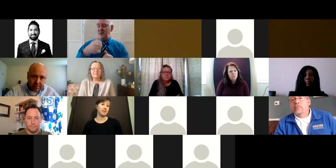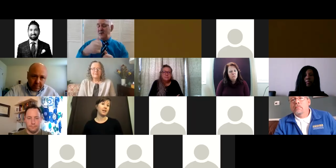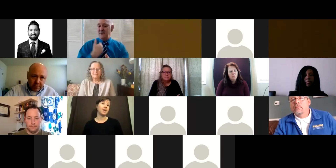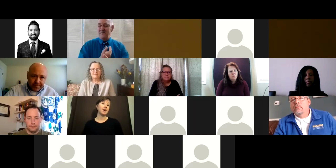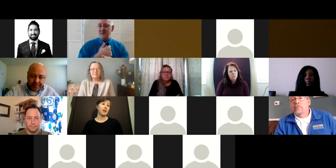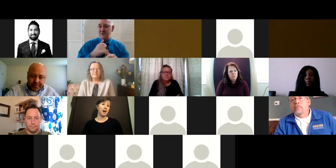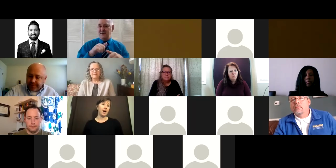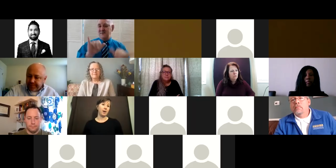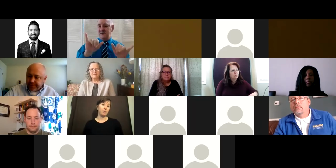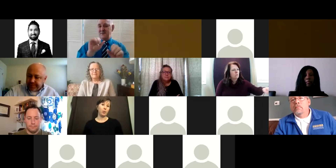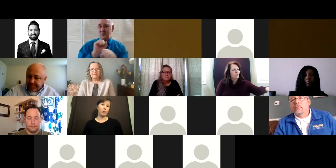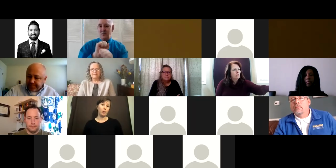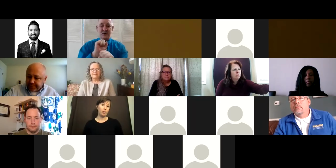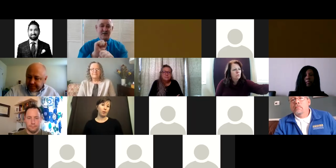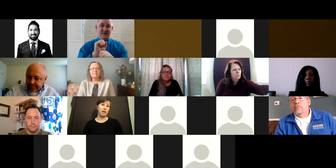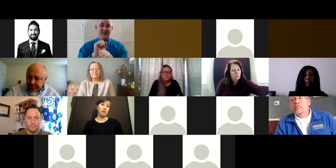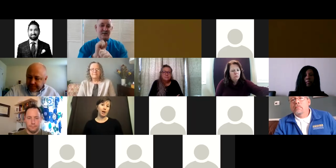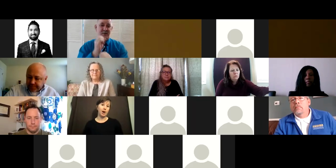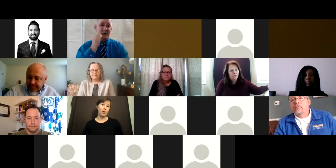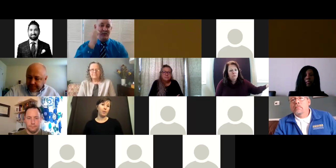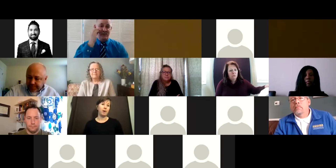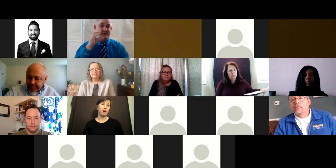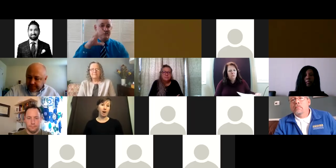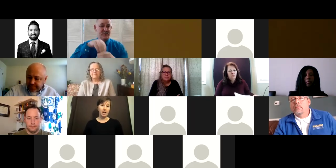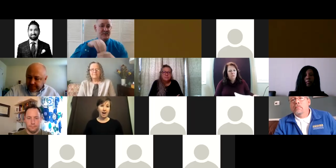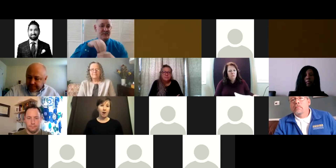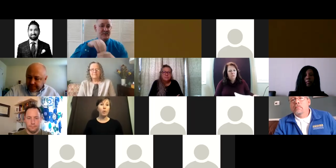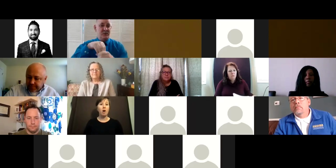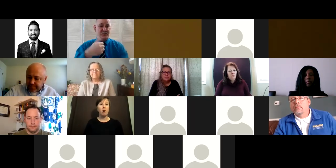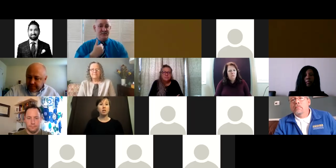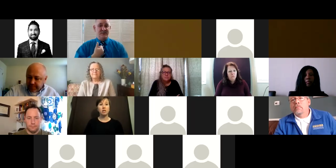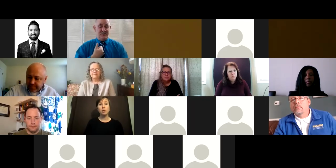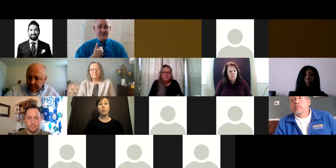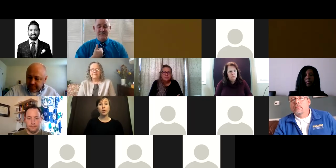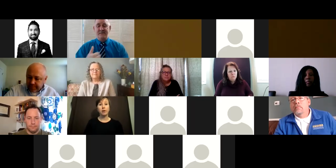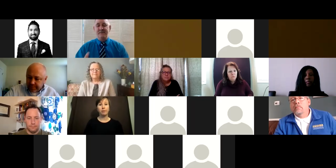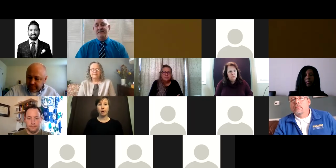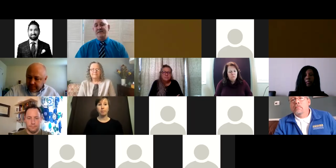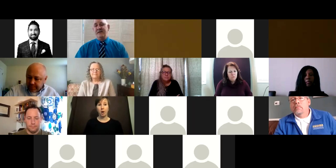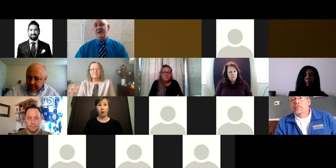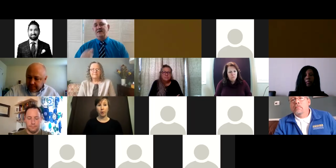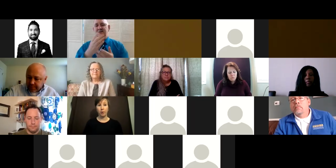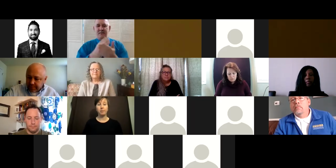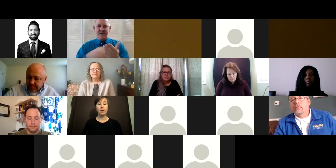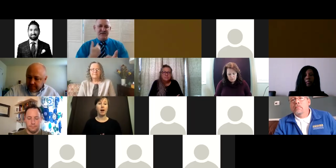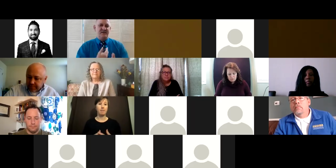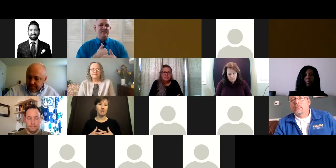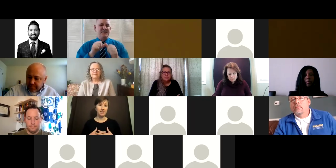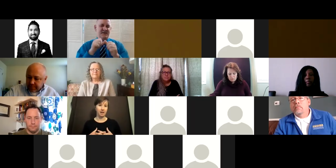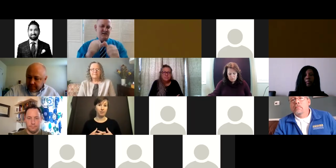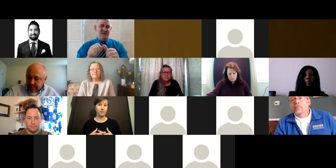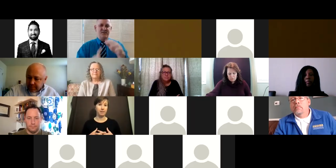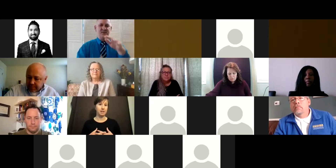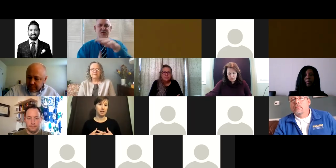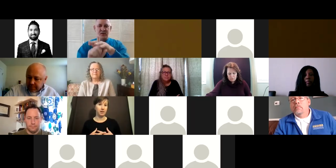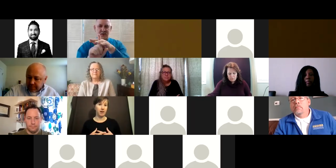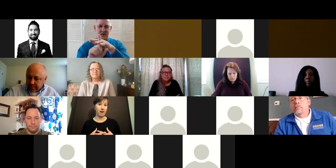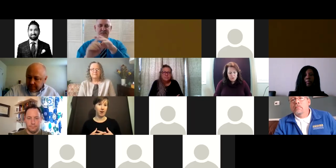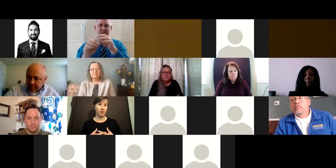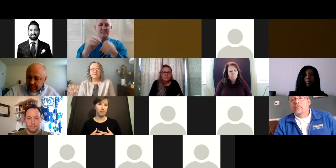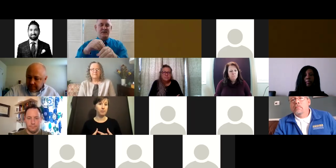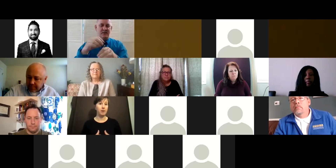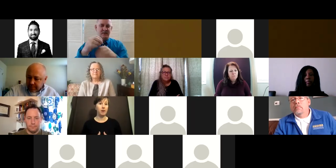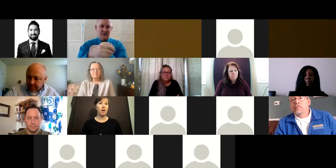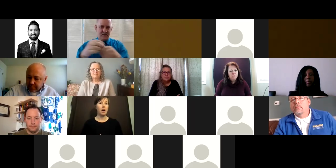office ready to go. But right now we are still working from home. I myself am still